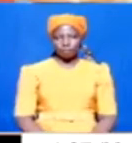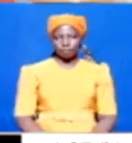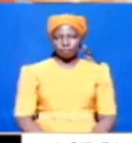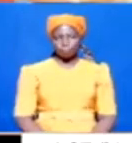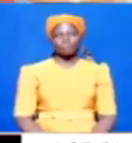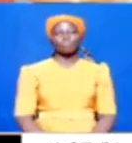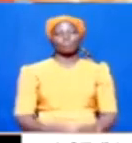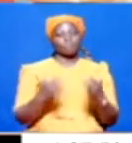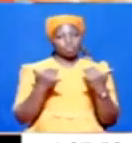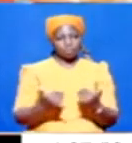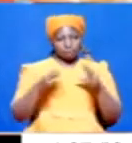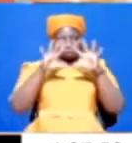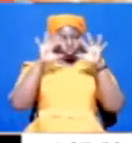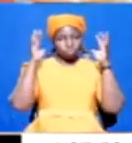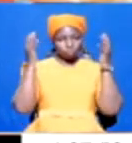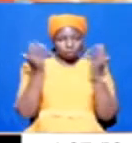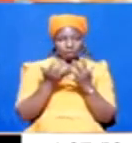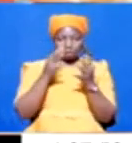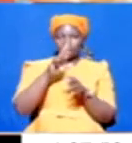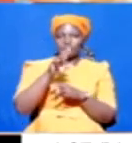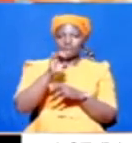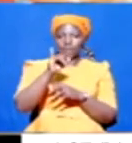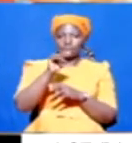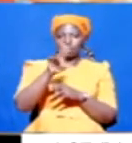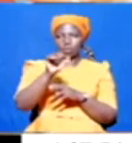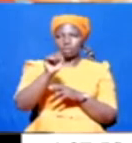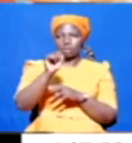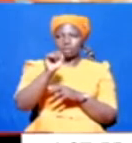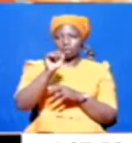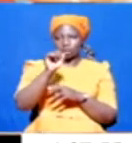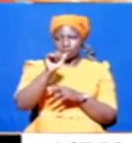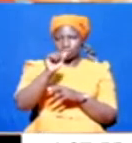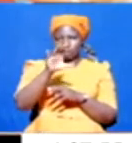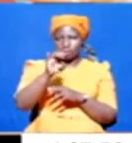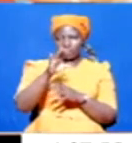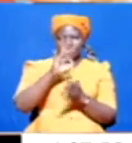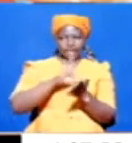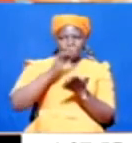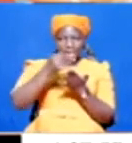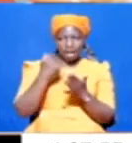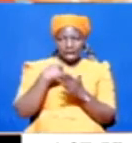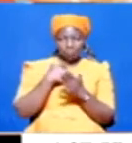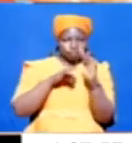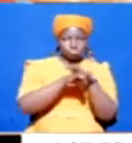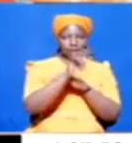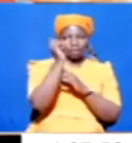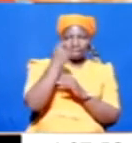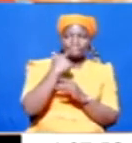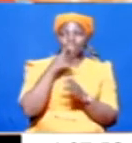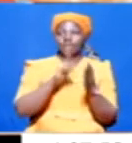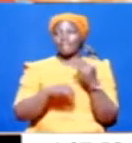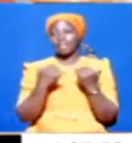Now, global insurance funds have identified Kenya as a gateway to the African insurance industry. And what they say is due